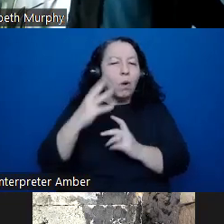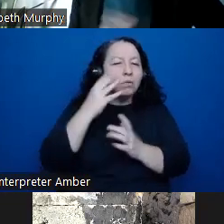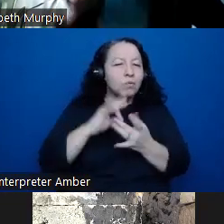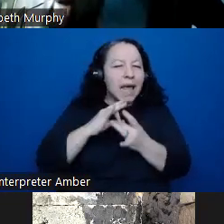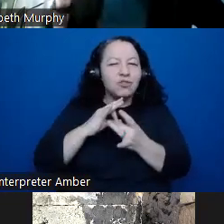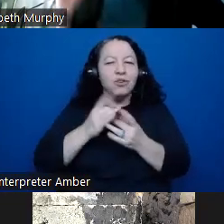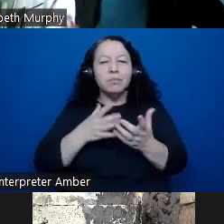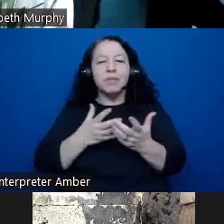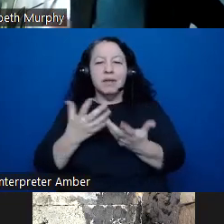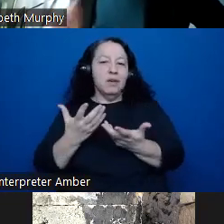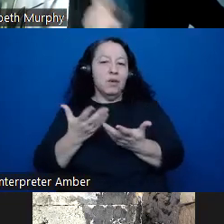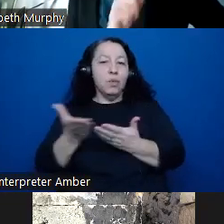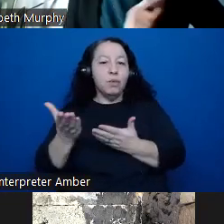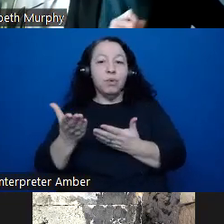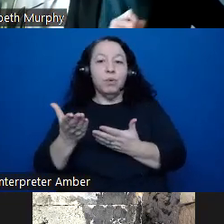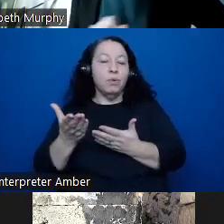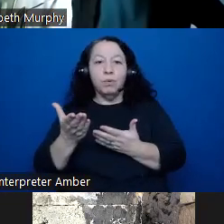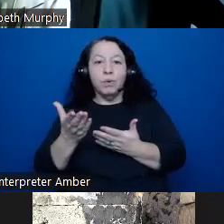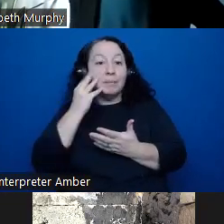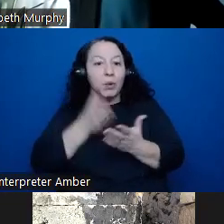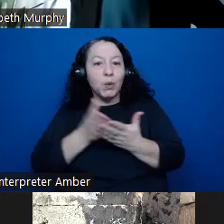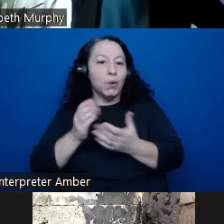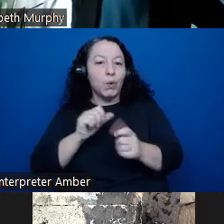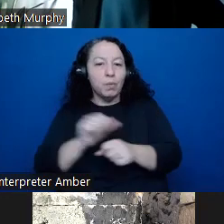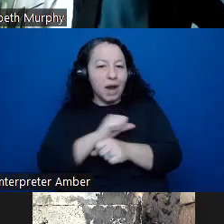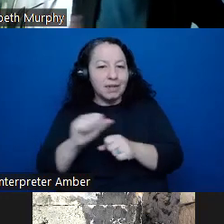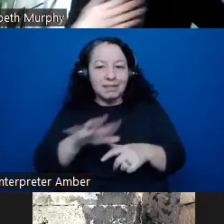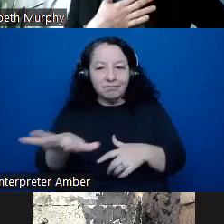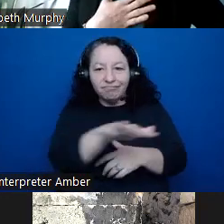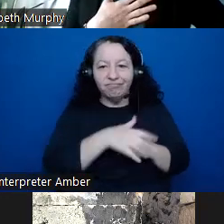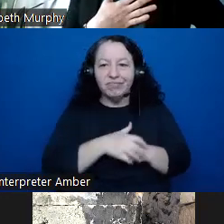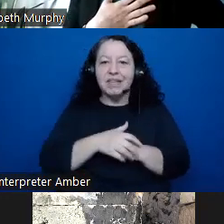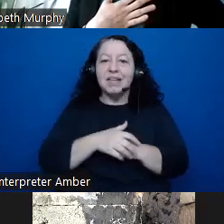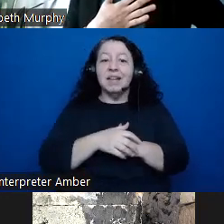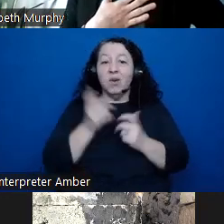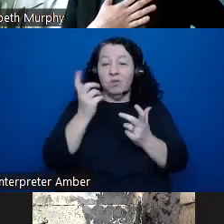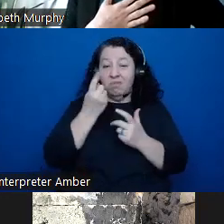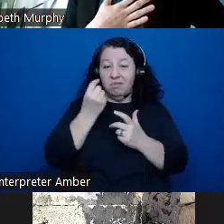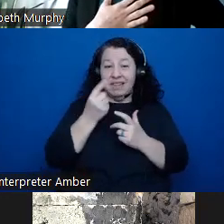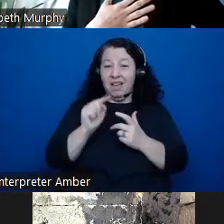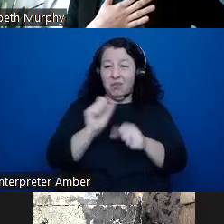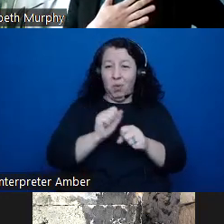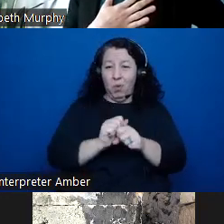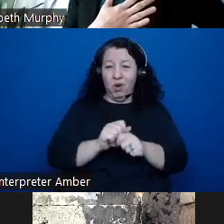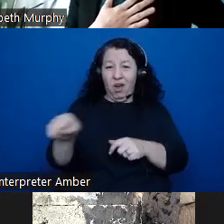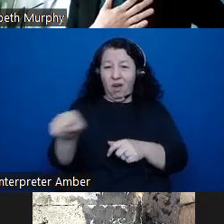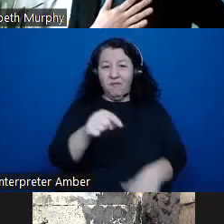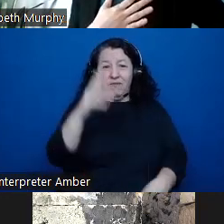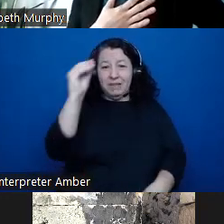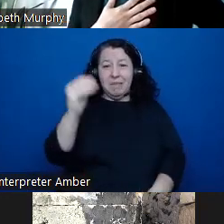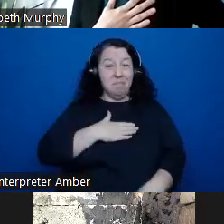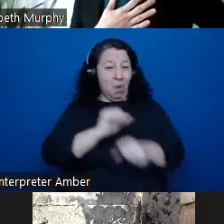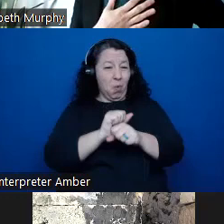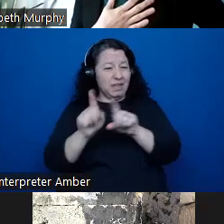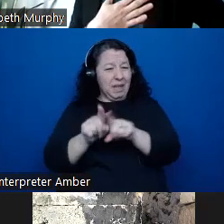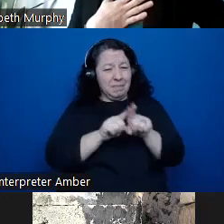as scenic nor as dangerous as the iconic work environment of these gentlemen, my work setting nonetheless is also constructed around